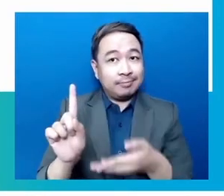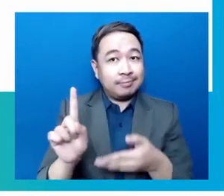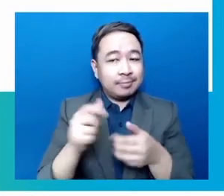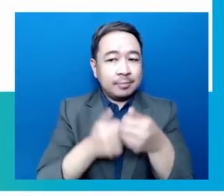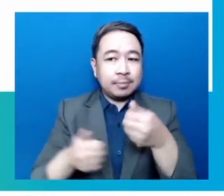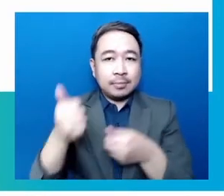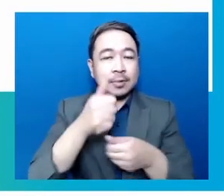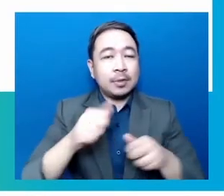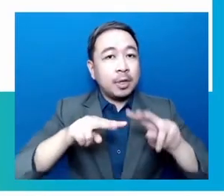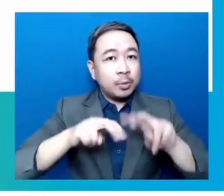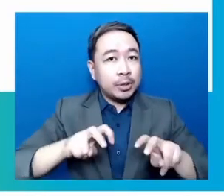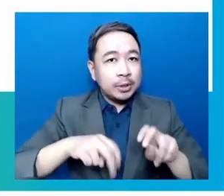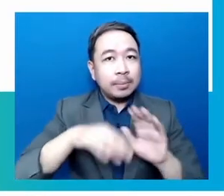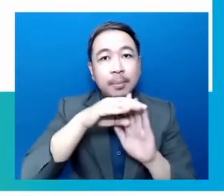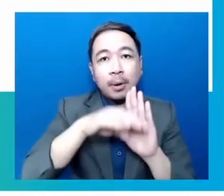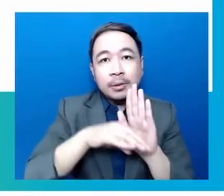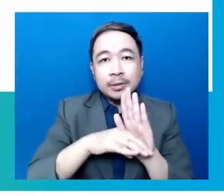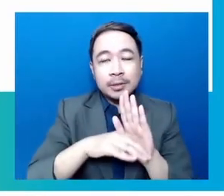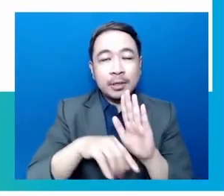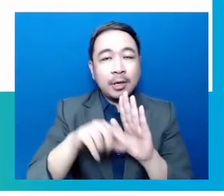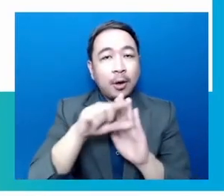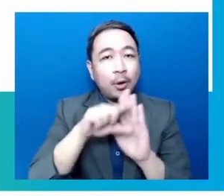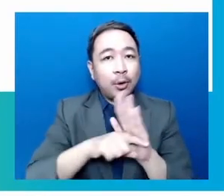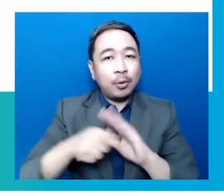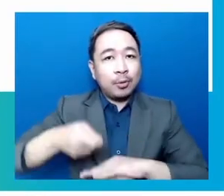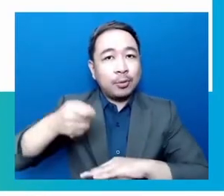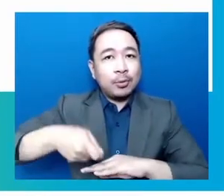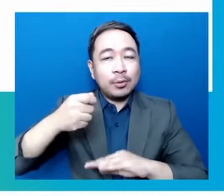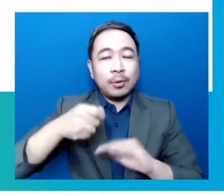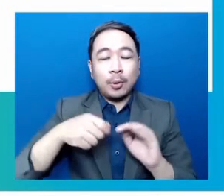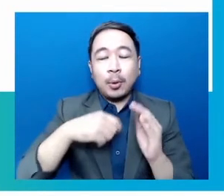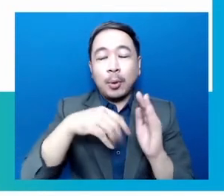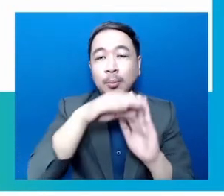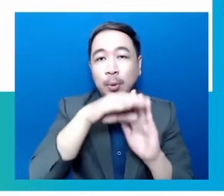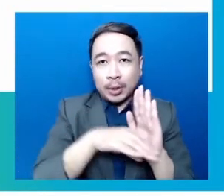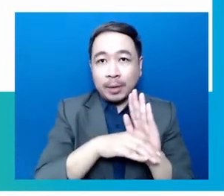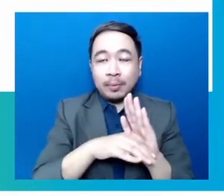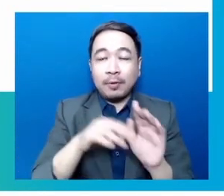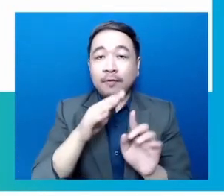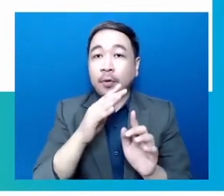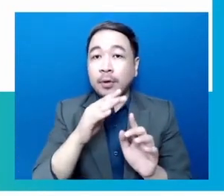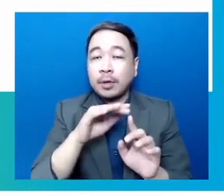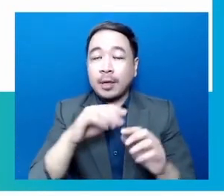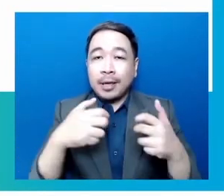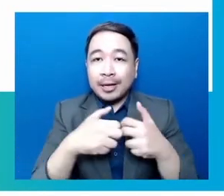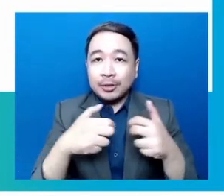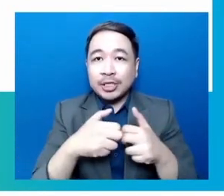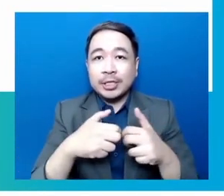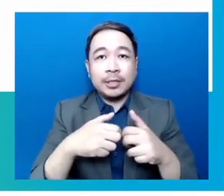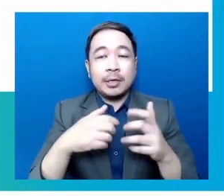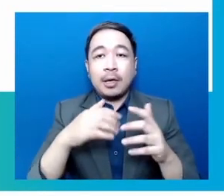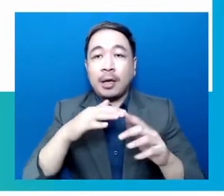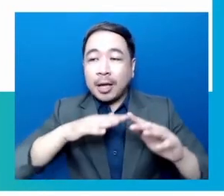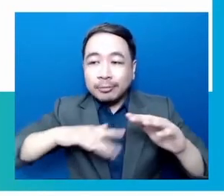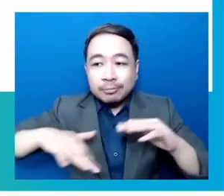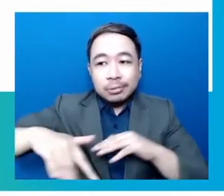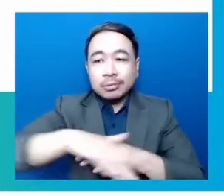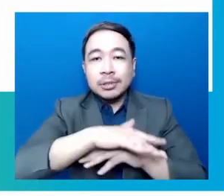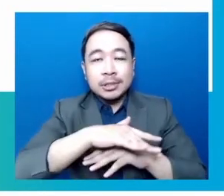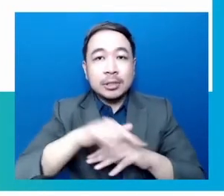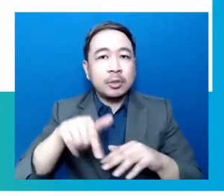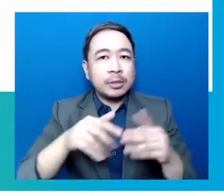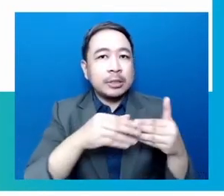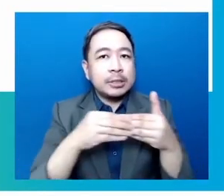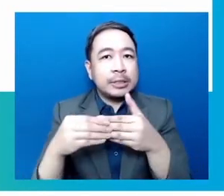and Law Programme of the Centre for Energy Ecology and Development, SEED, where she leads research and policy and